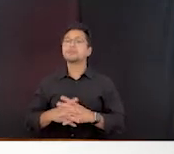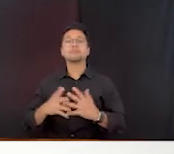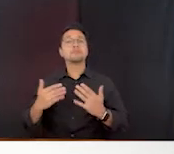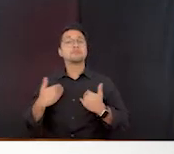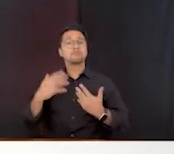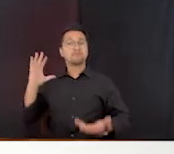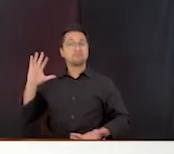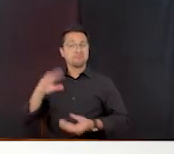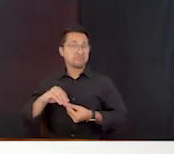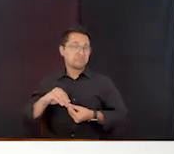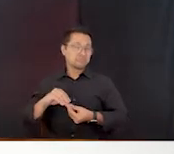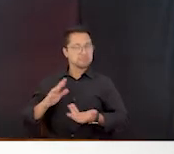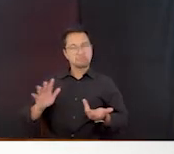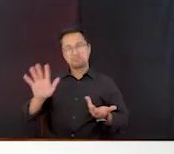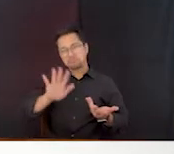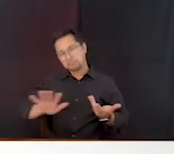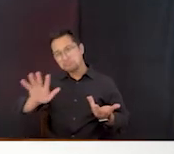friends.